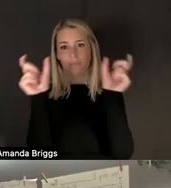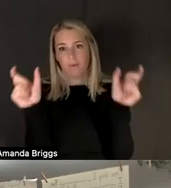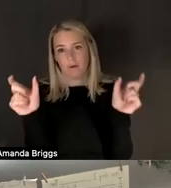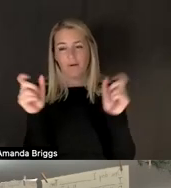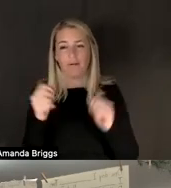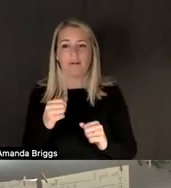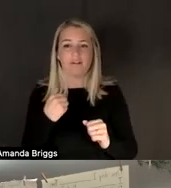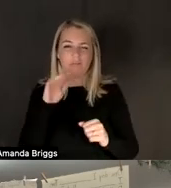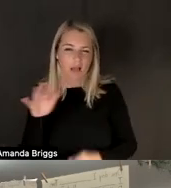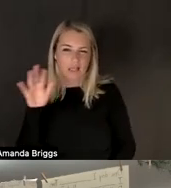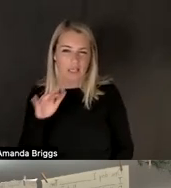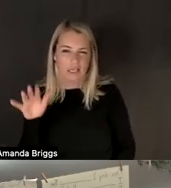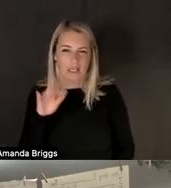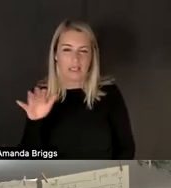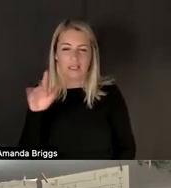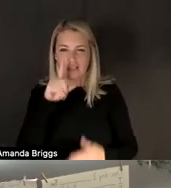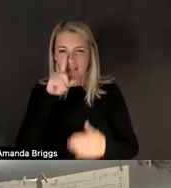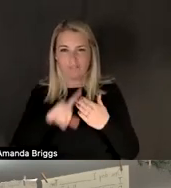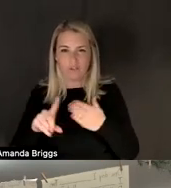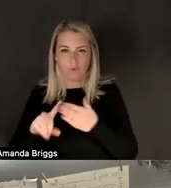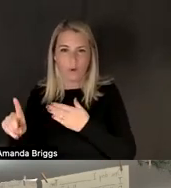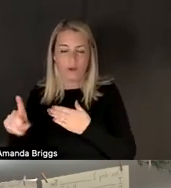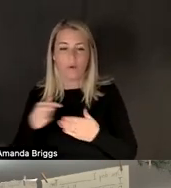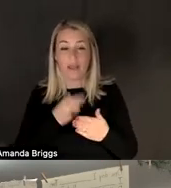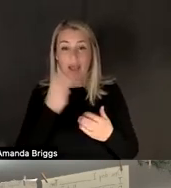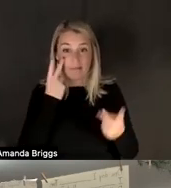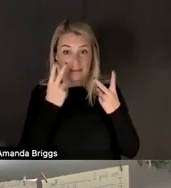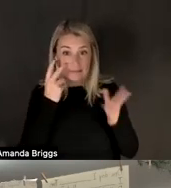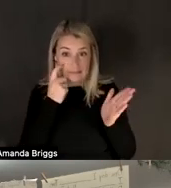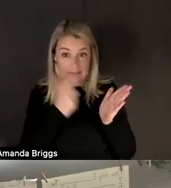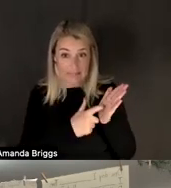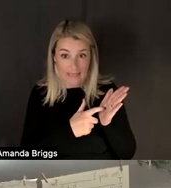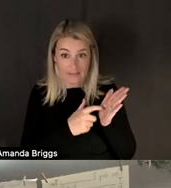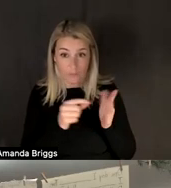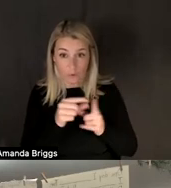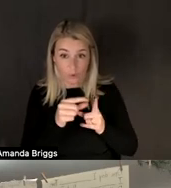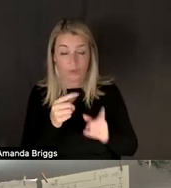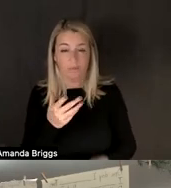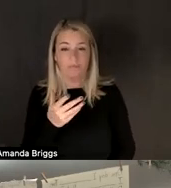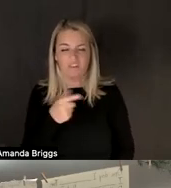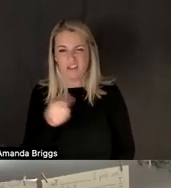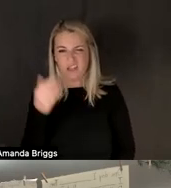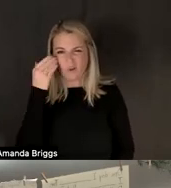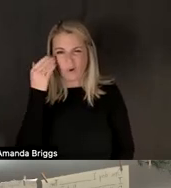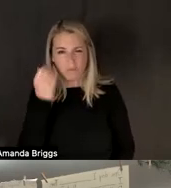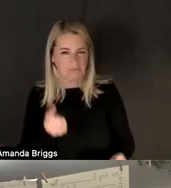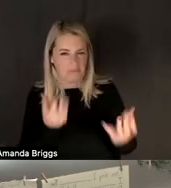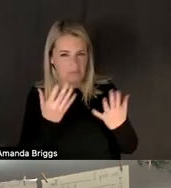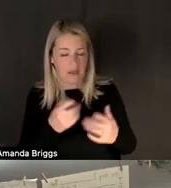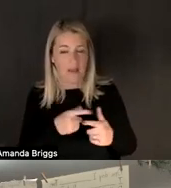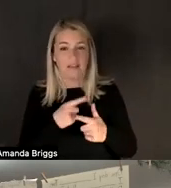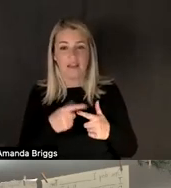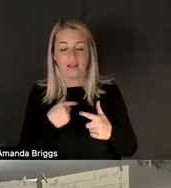spelling inventory. We do sight words. How many sight words do they know? And then we look at data